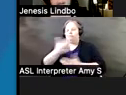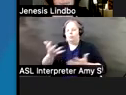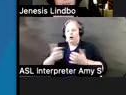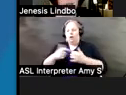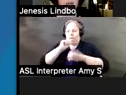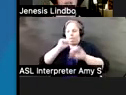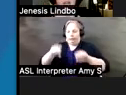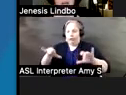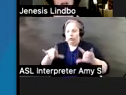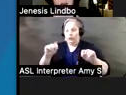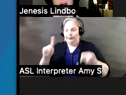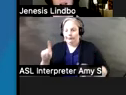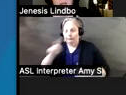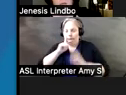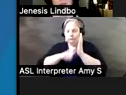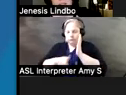ability?